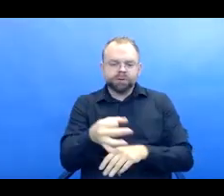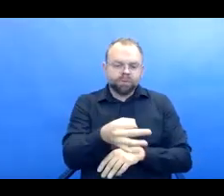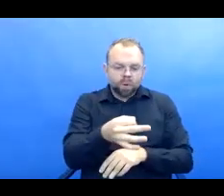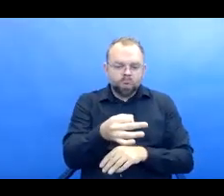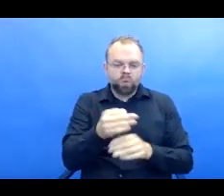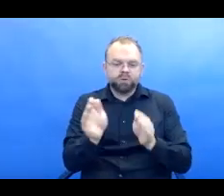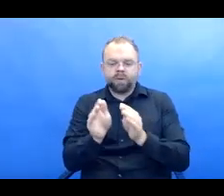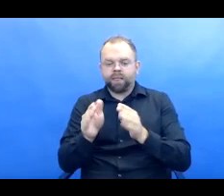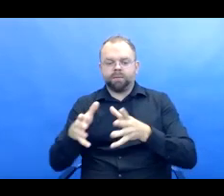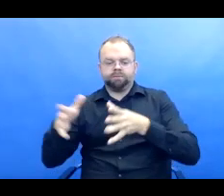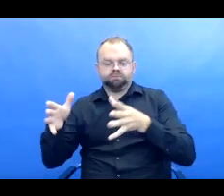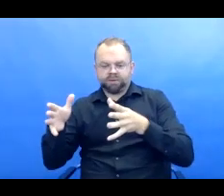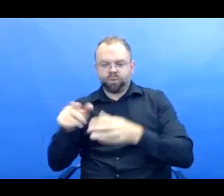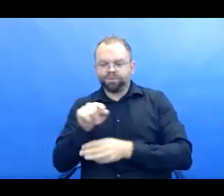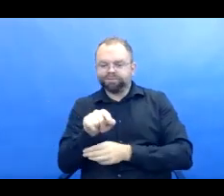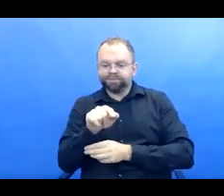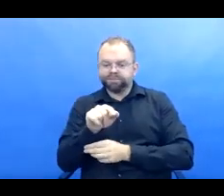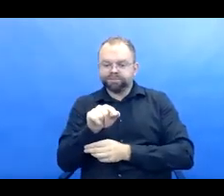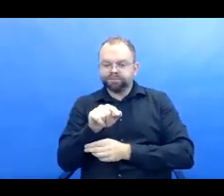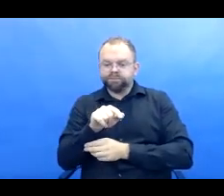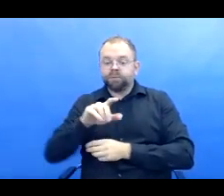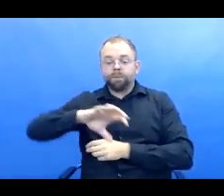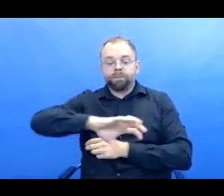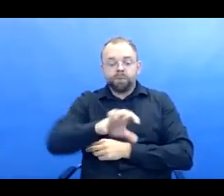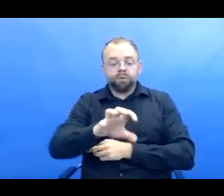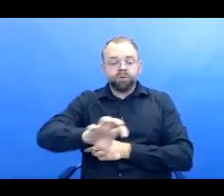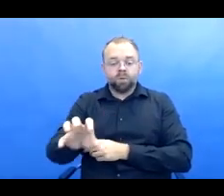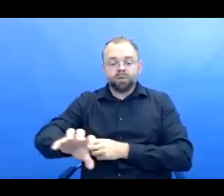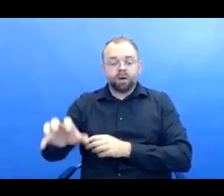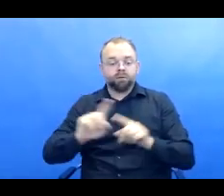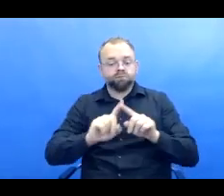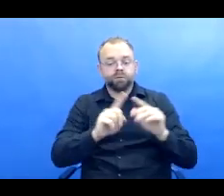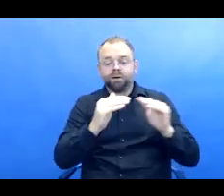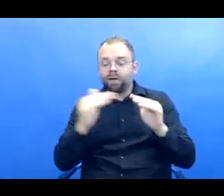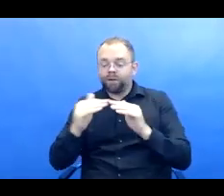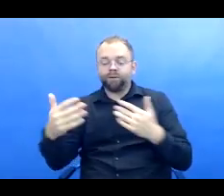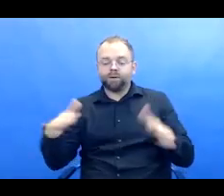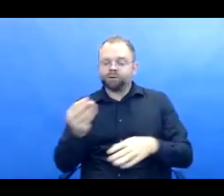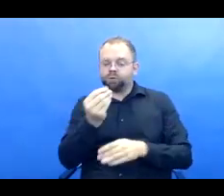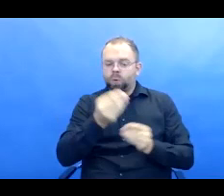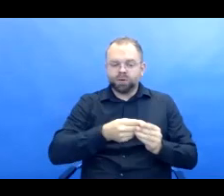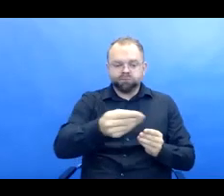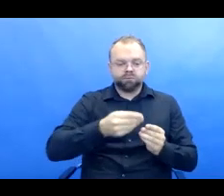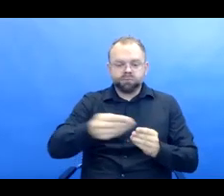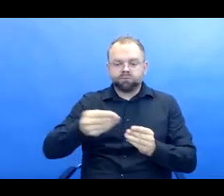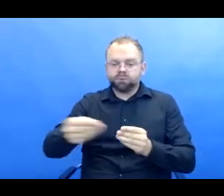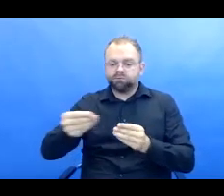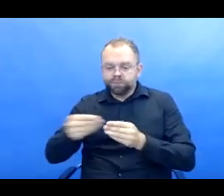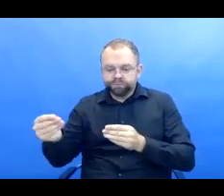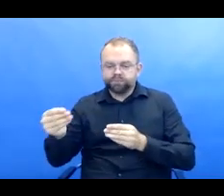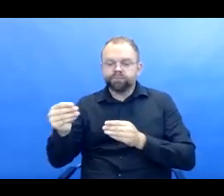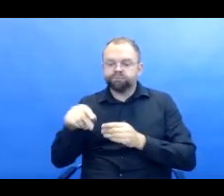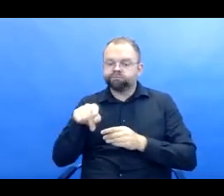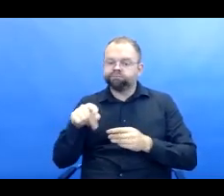disabilities include, at the union level, there has been a one-off top-up to the Indira Gandhi National Disability Pension, which